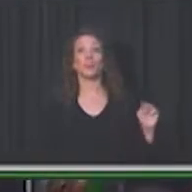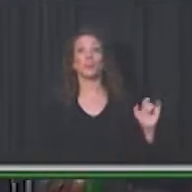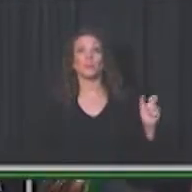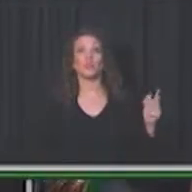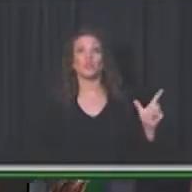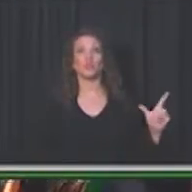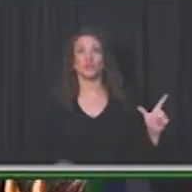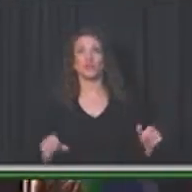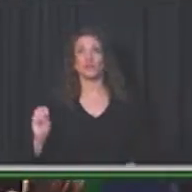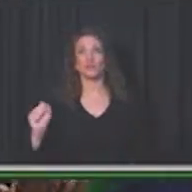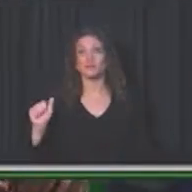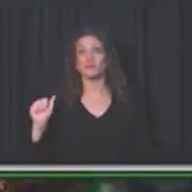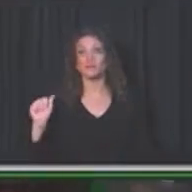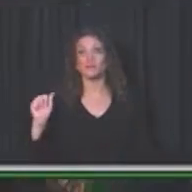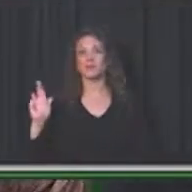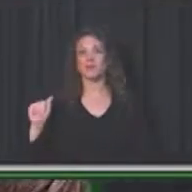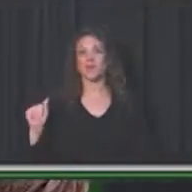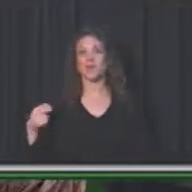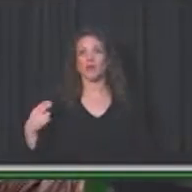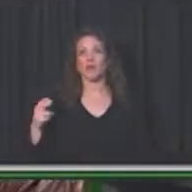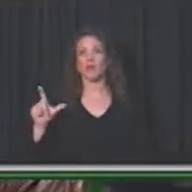Leary.